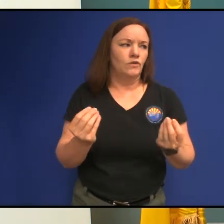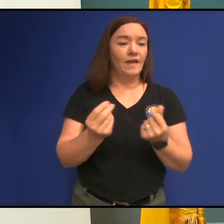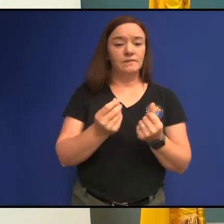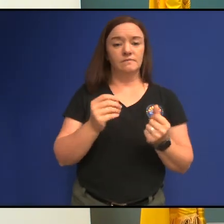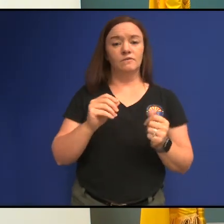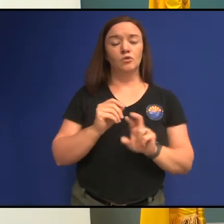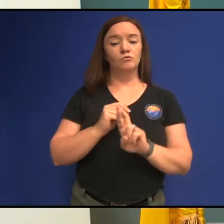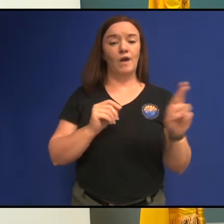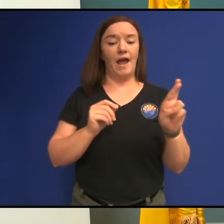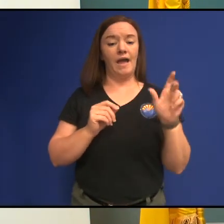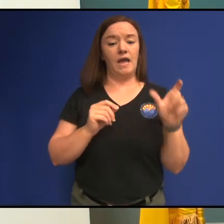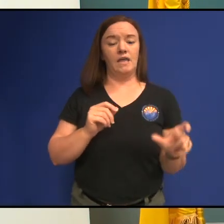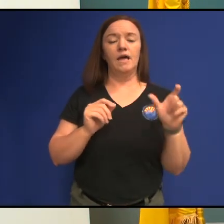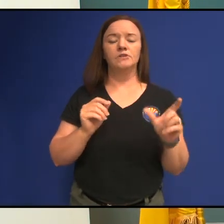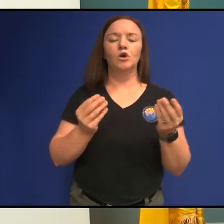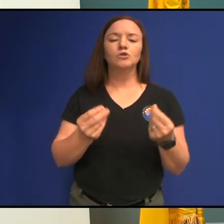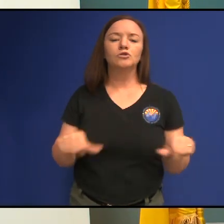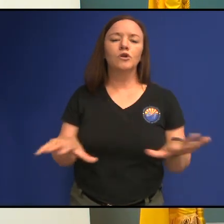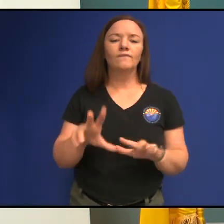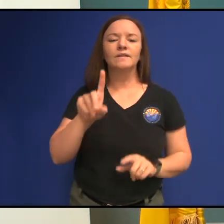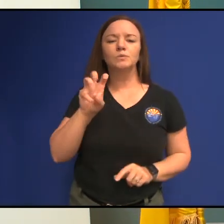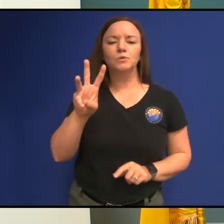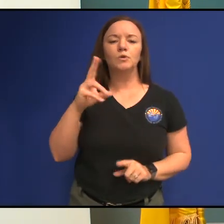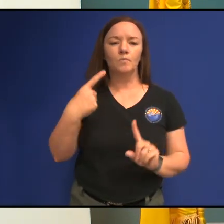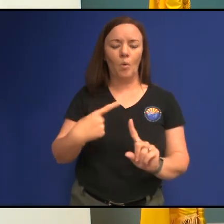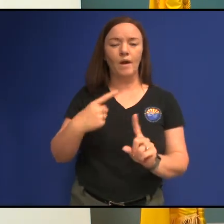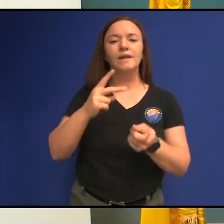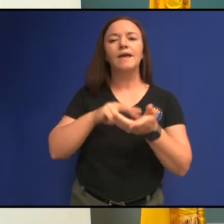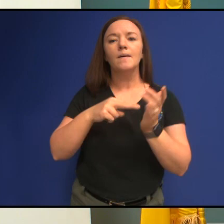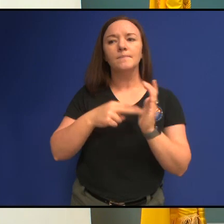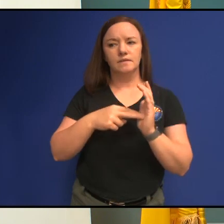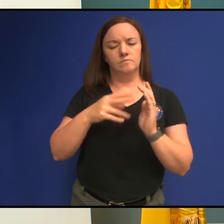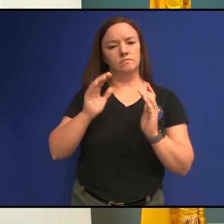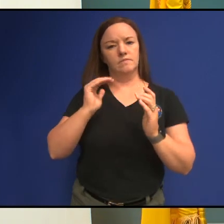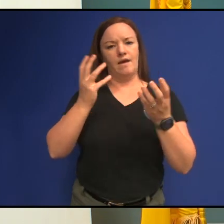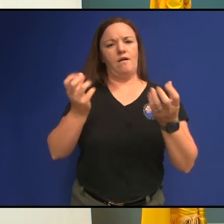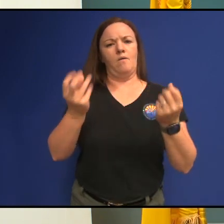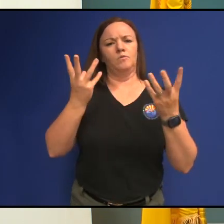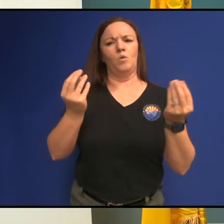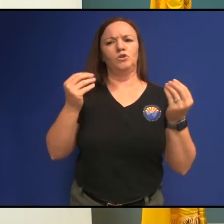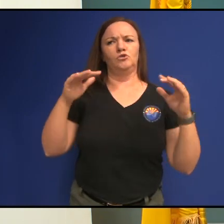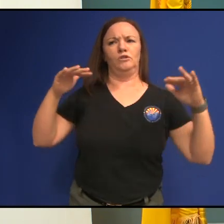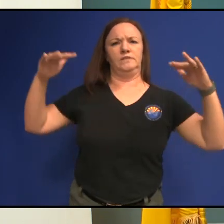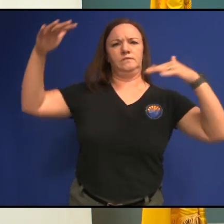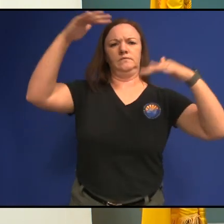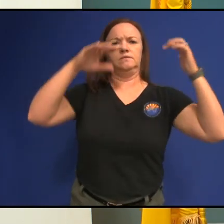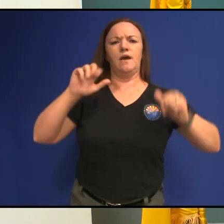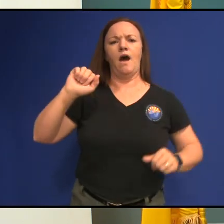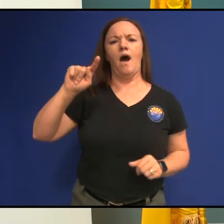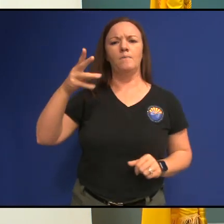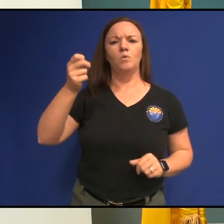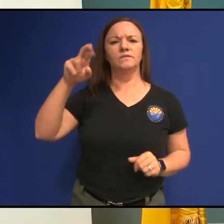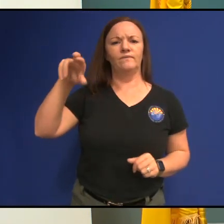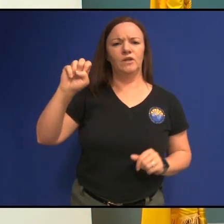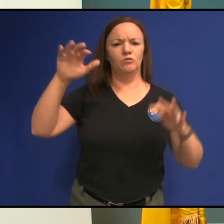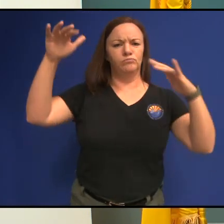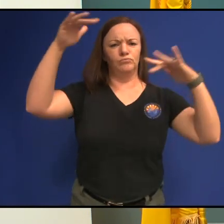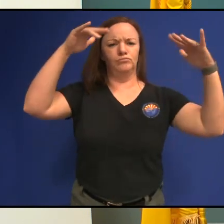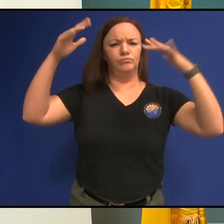here on the right. That's what we use to describe moisture content in the atmosphere. So you look at our red circle there, and